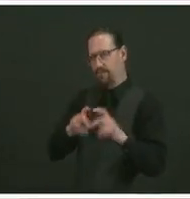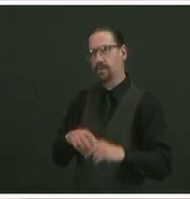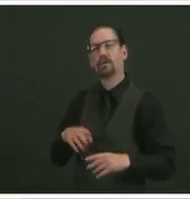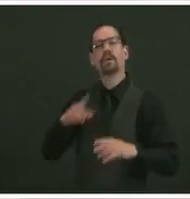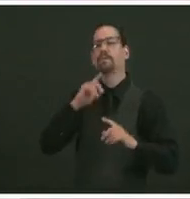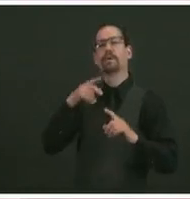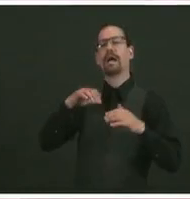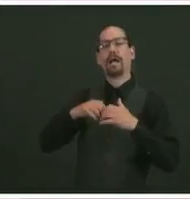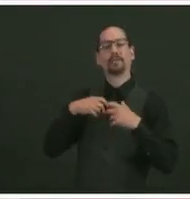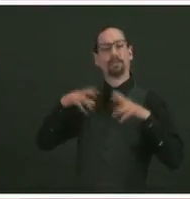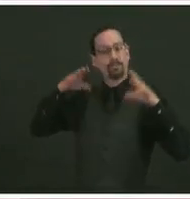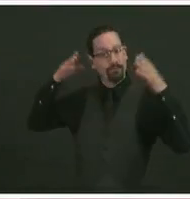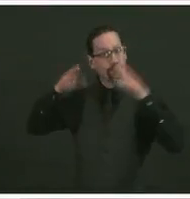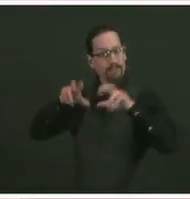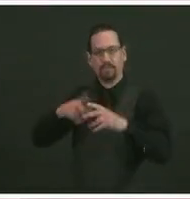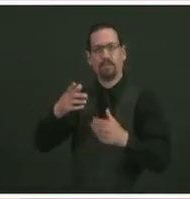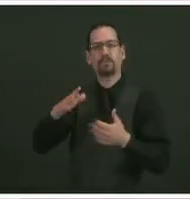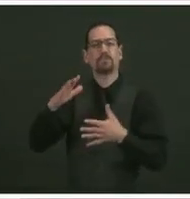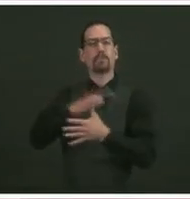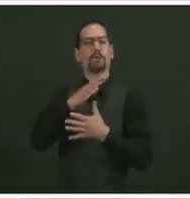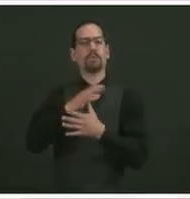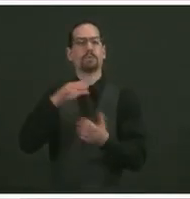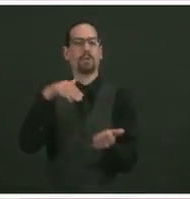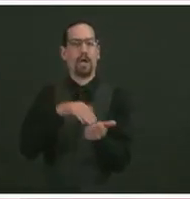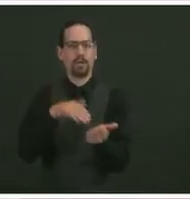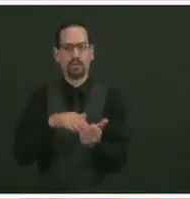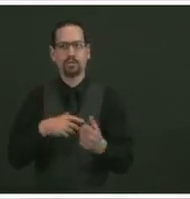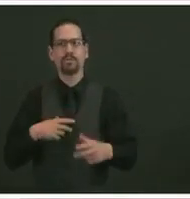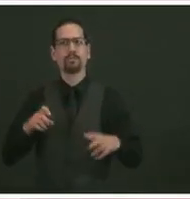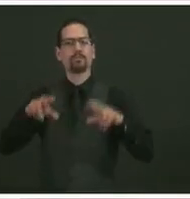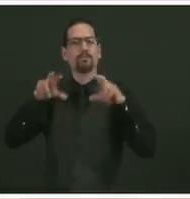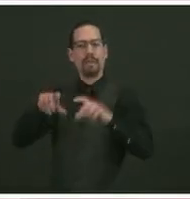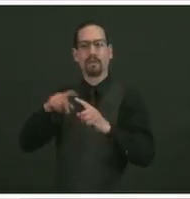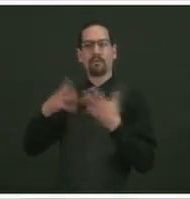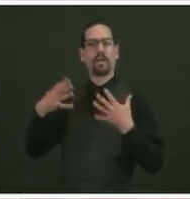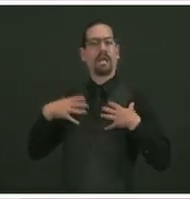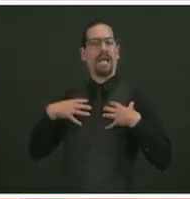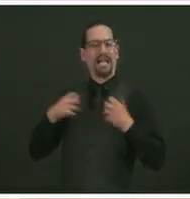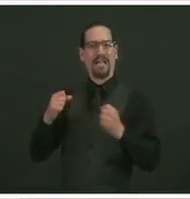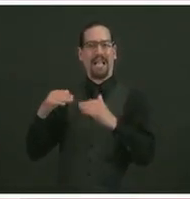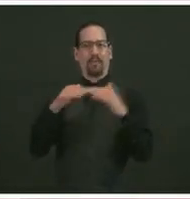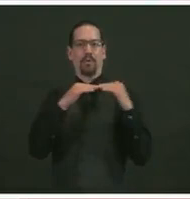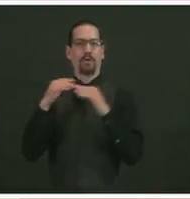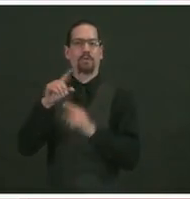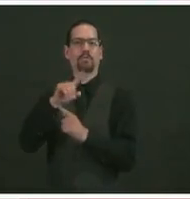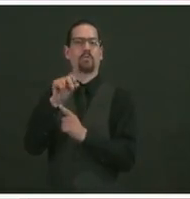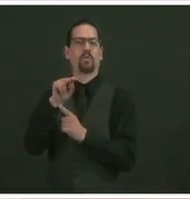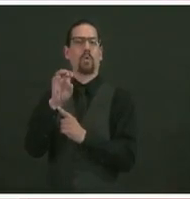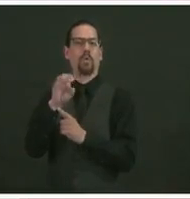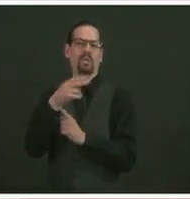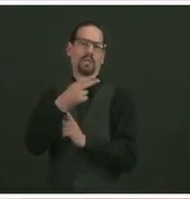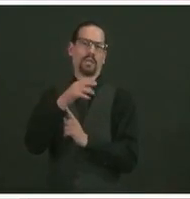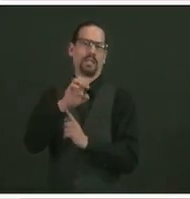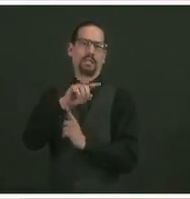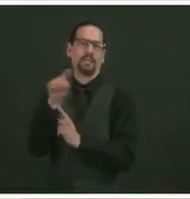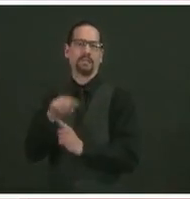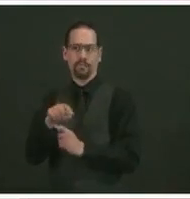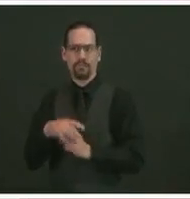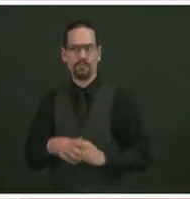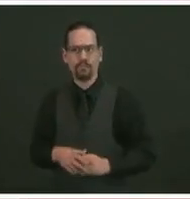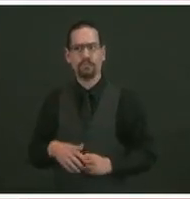health equity zones, investments in pediatricians, investments in frontline